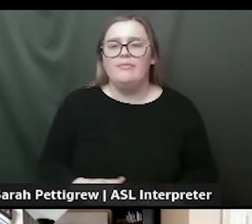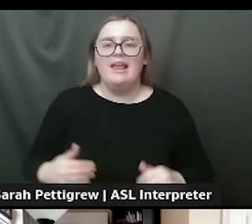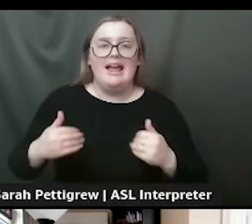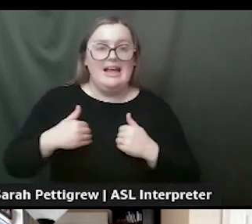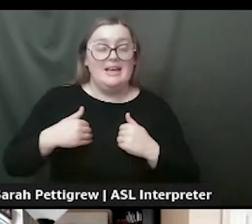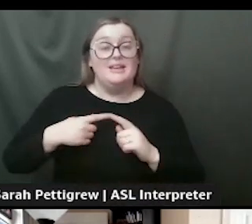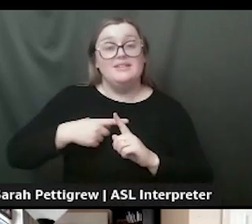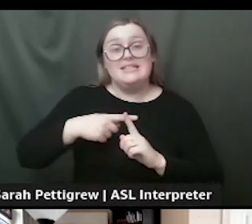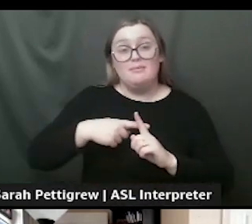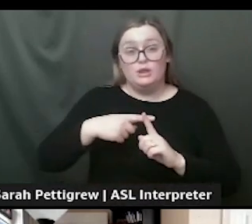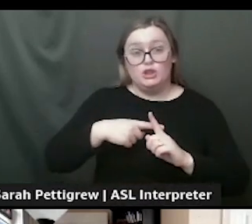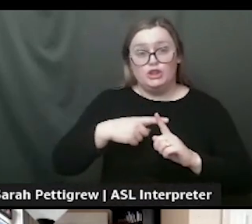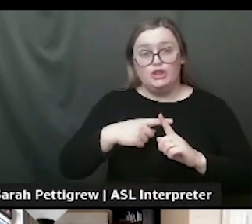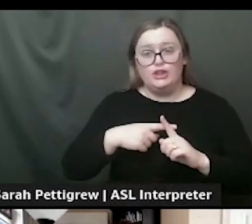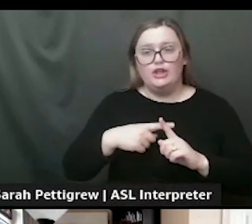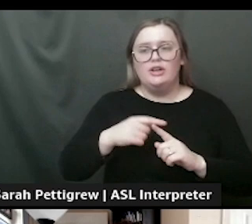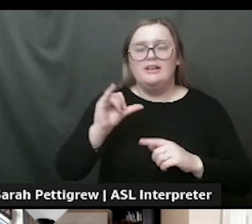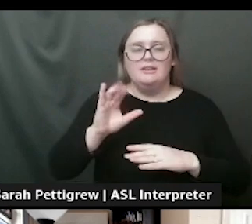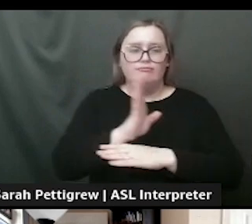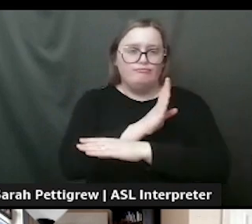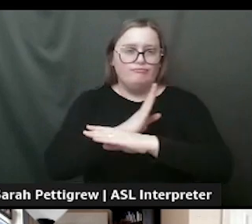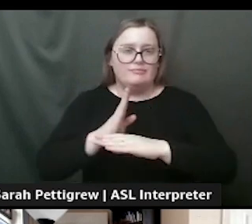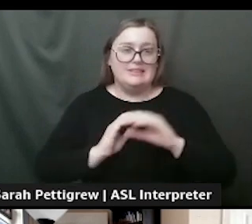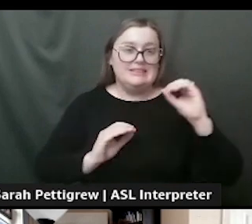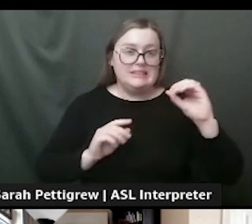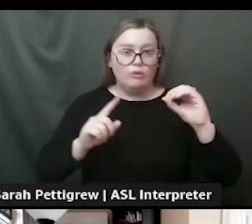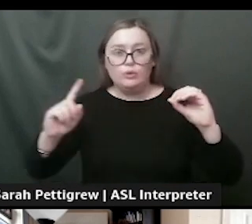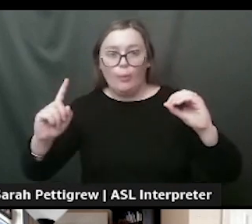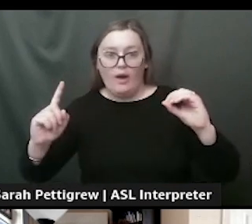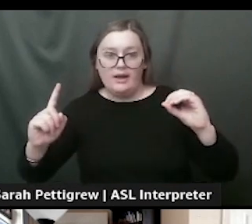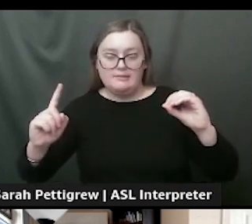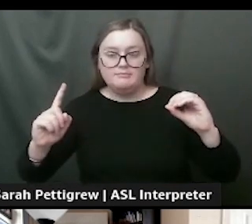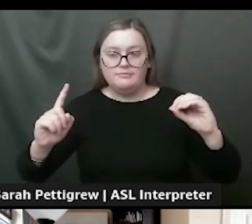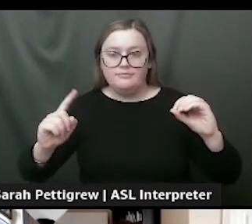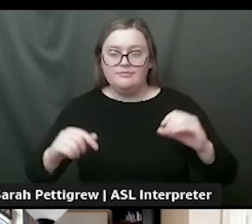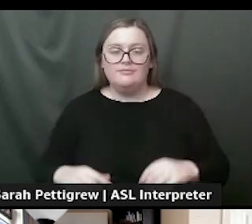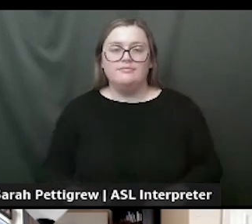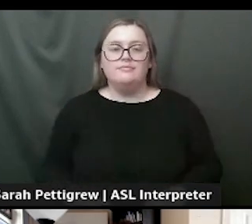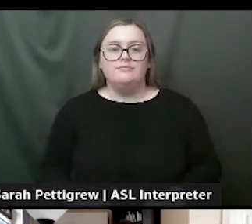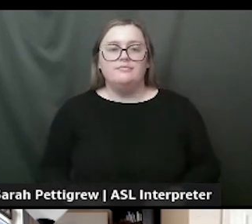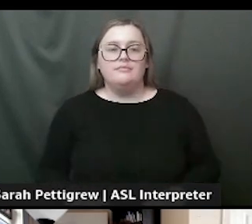temperature, which ranges from 0 to 1, helps you with